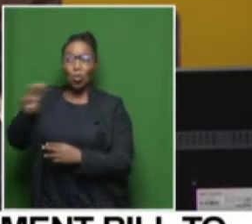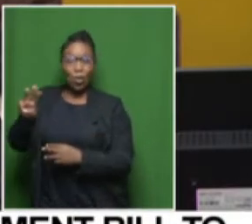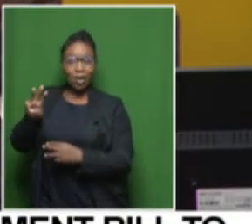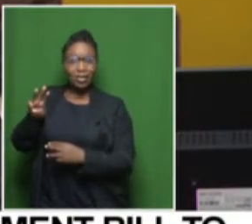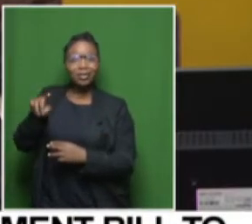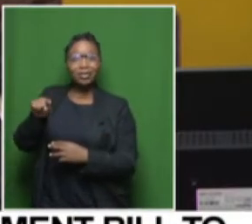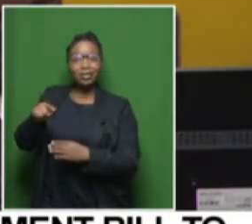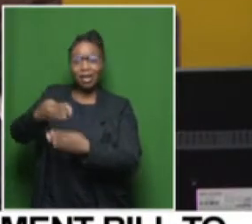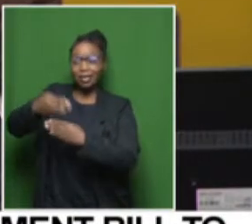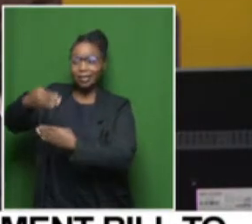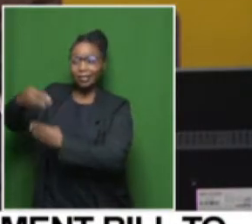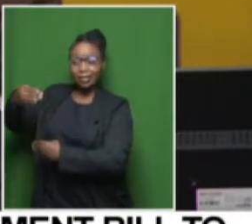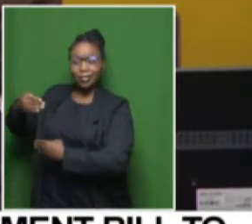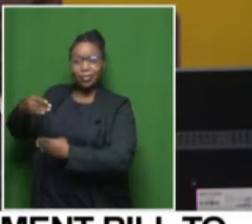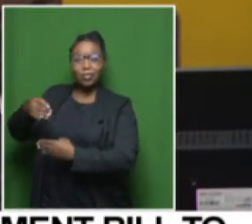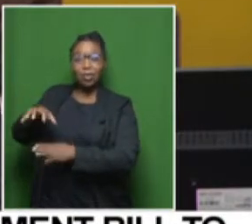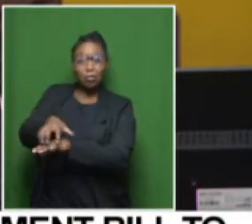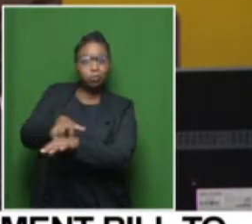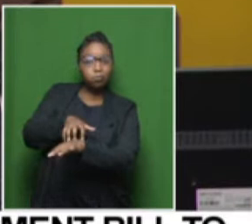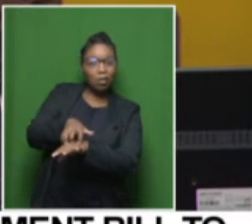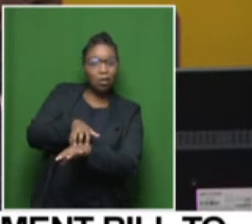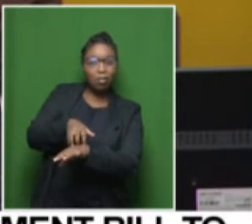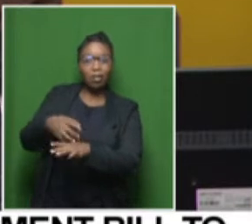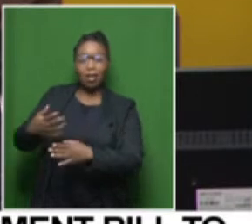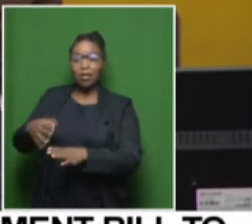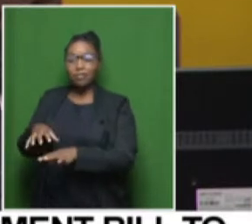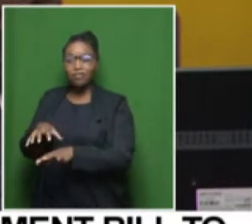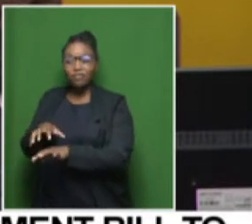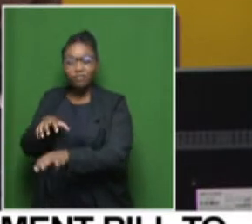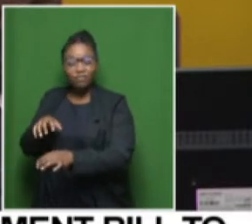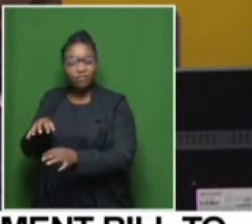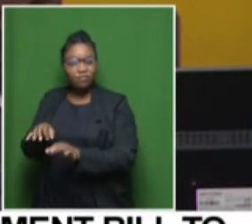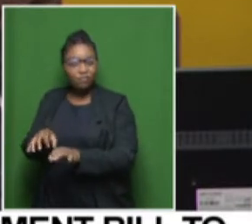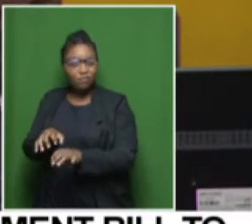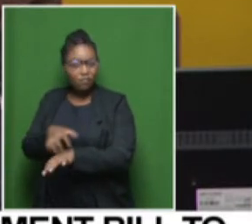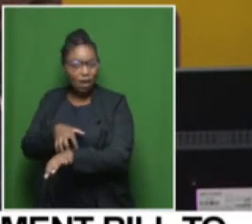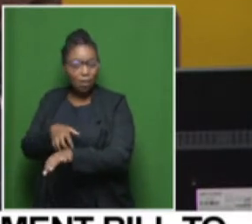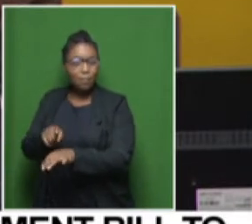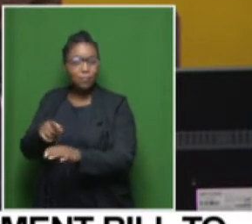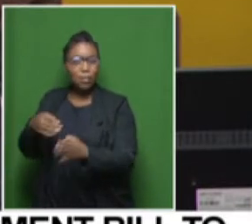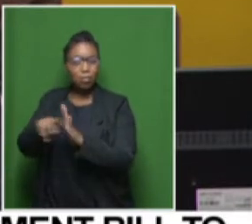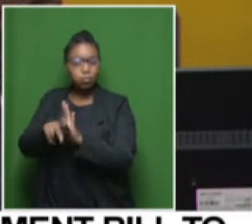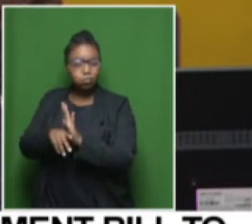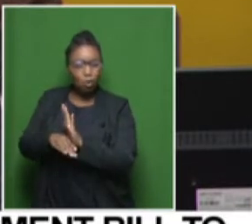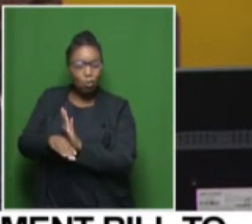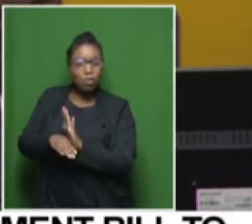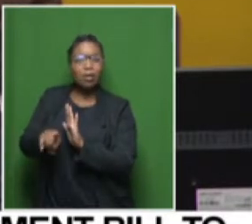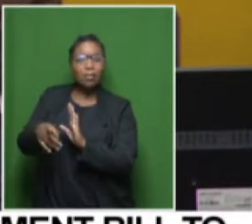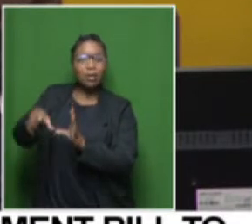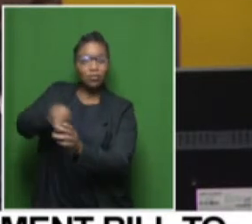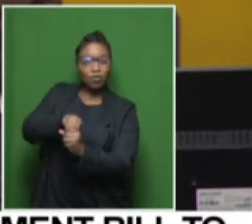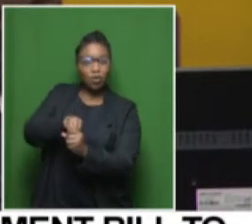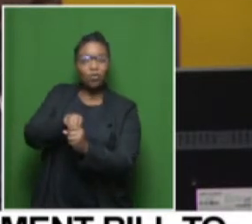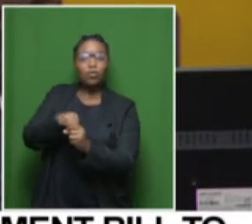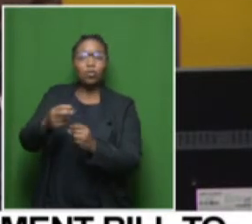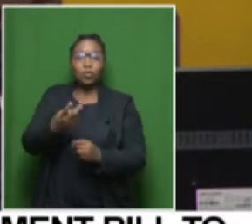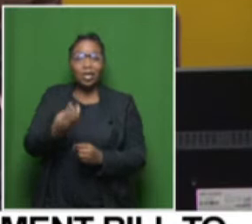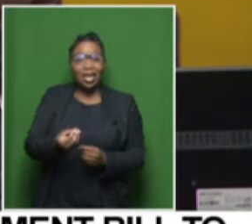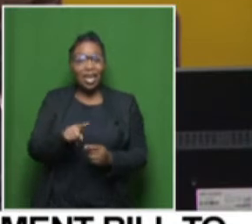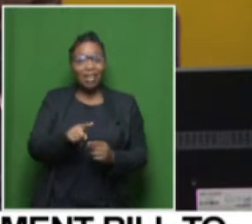of fraudulent VAT refund claims under declaration of plant and equipment